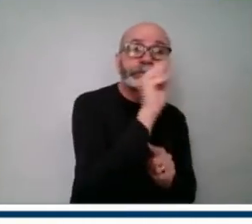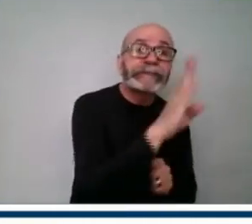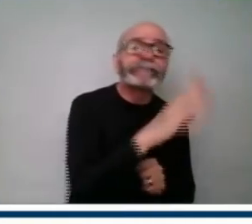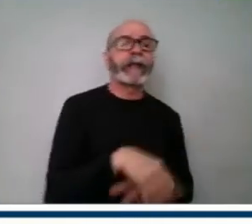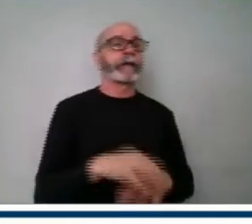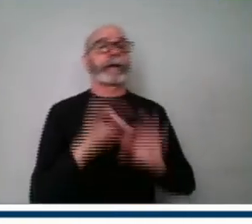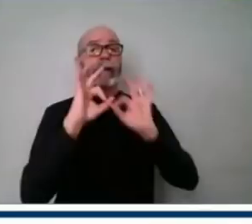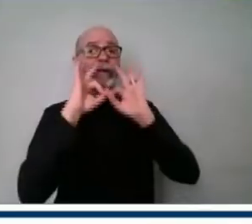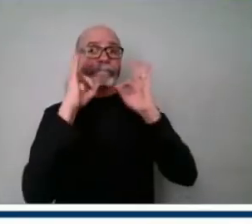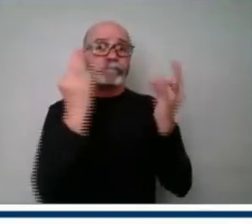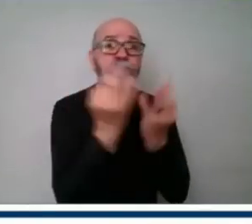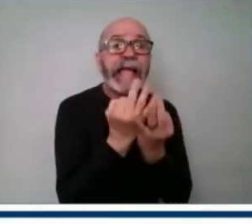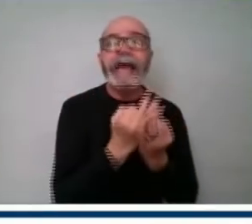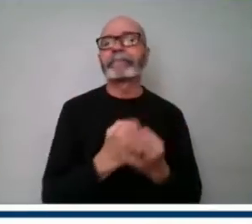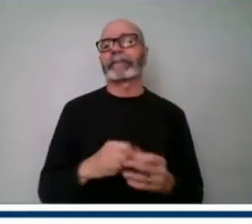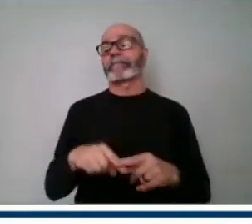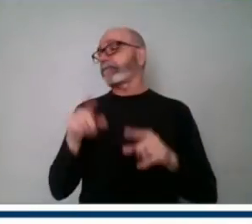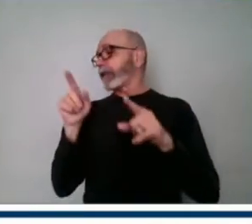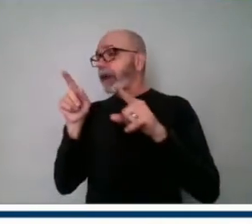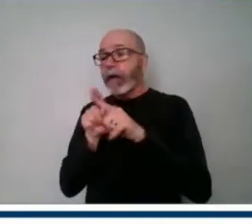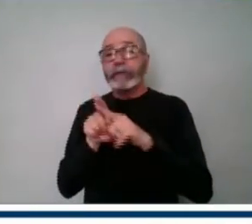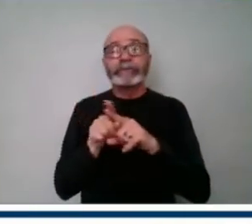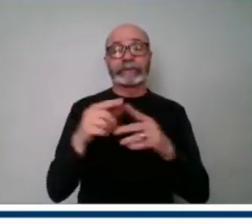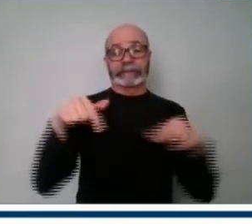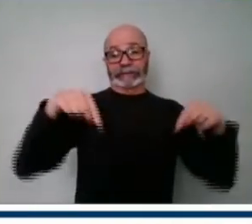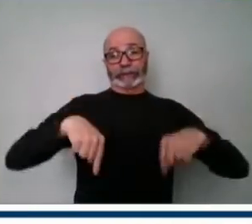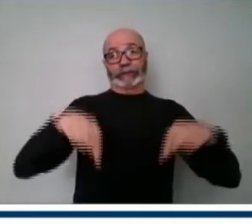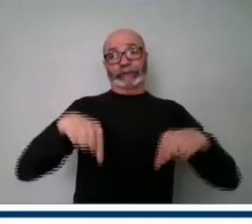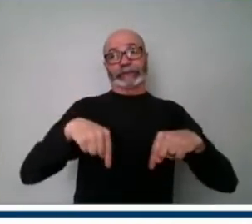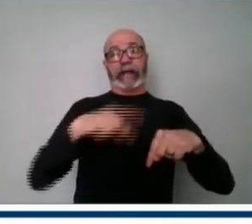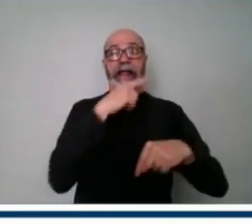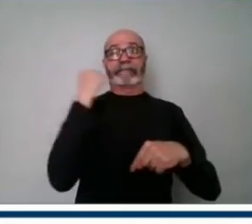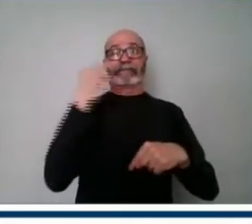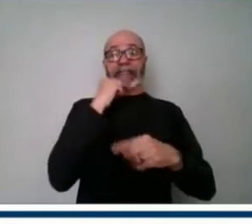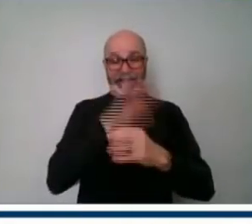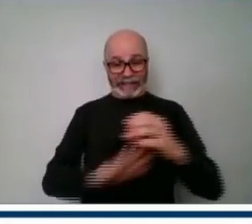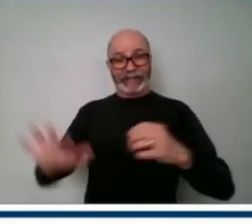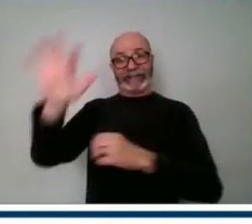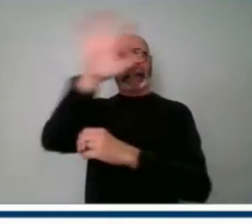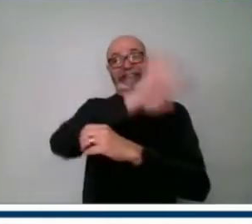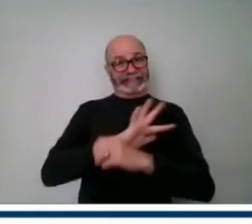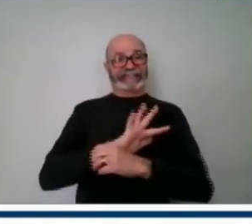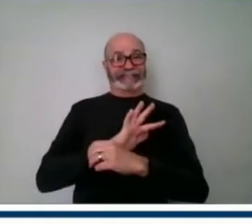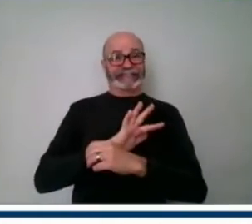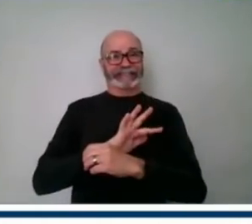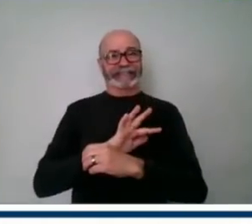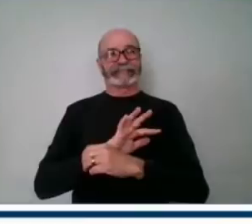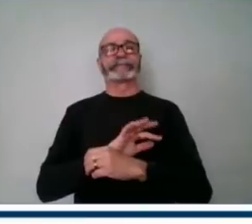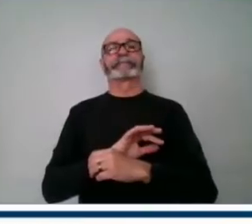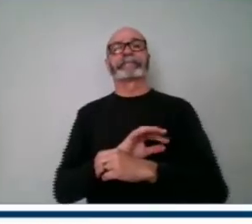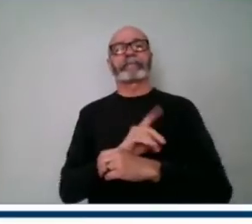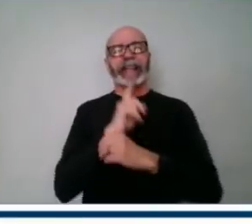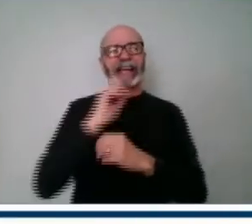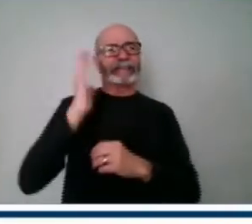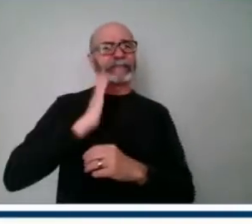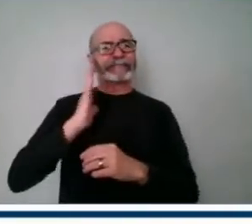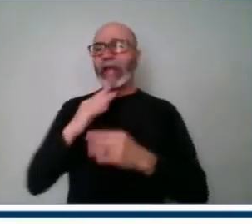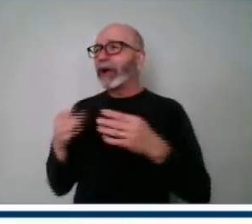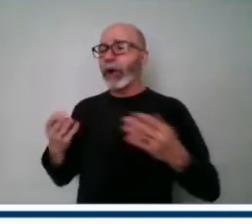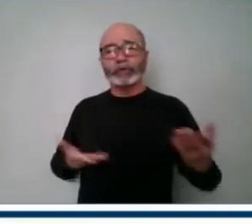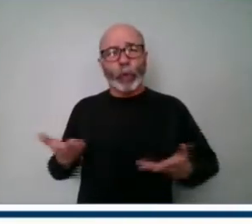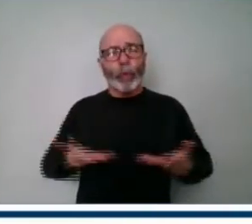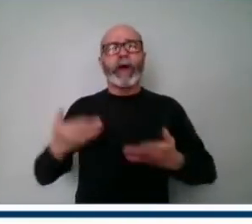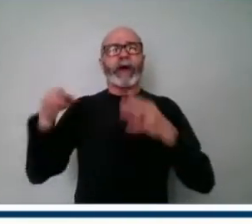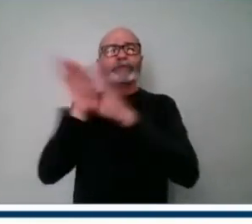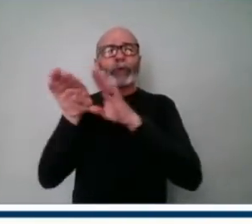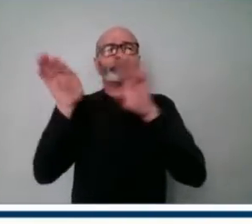HRM. I'm pleased to announce that we will be lifting the remaining restrictions in place for HRM and surrounding communities effective tomorrow at